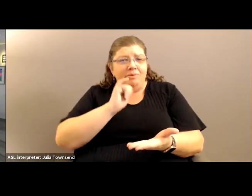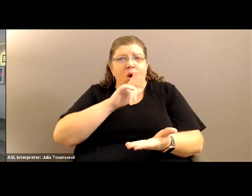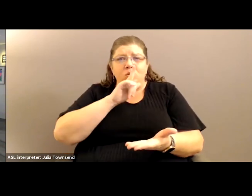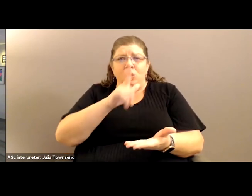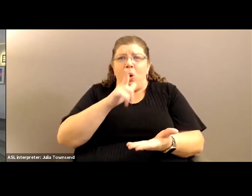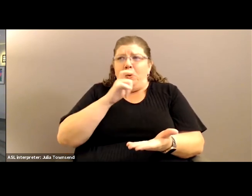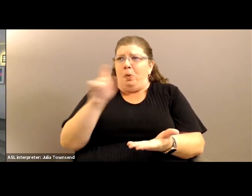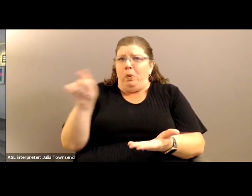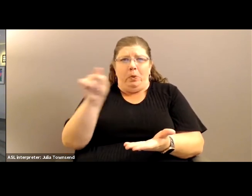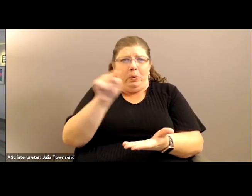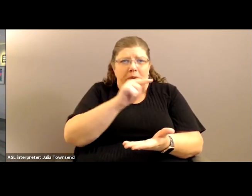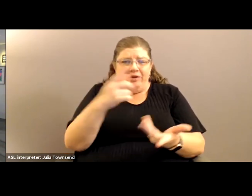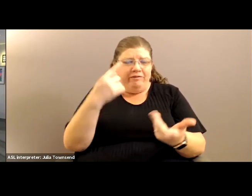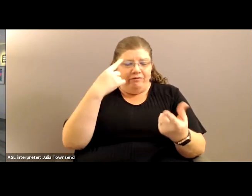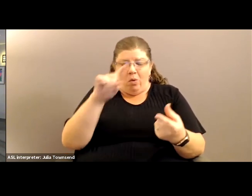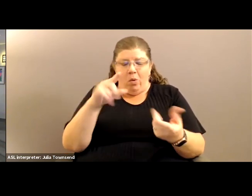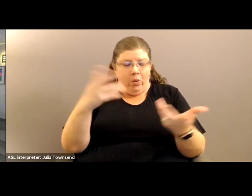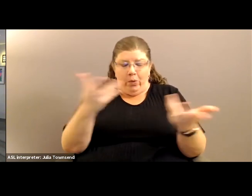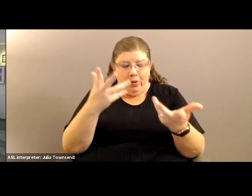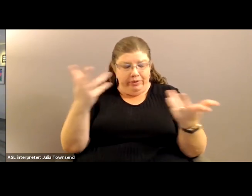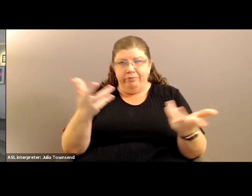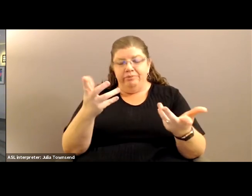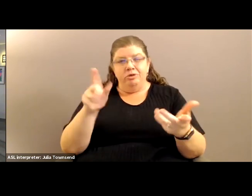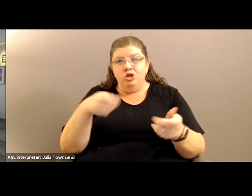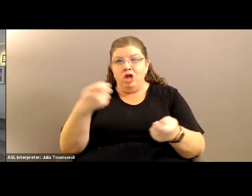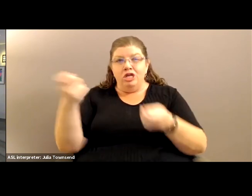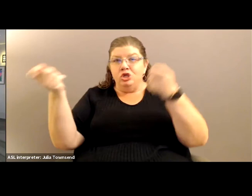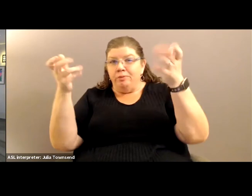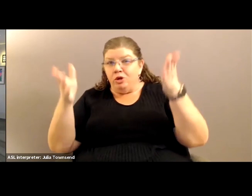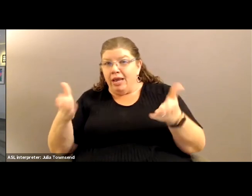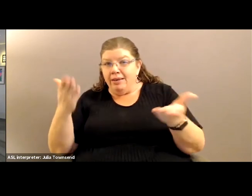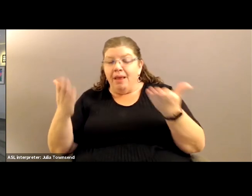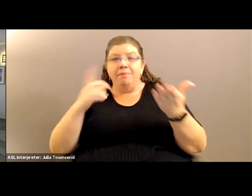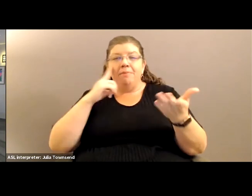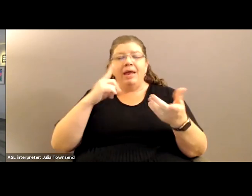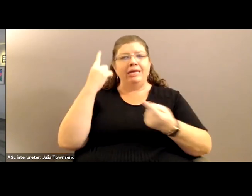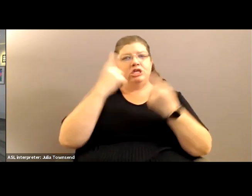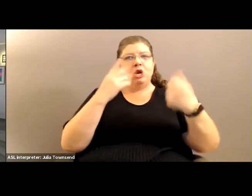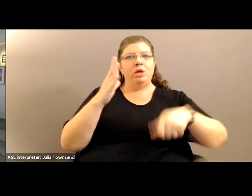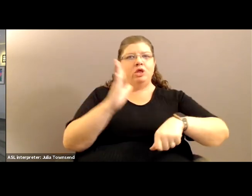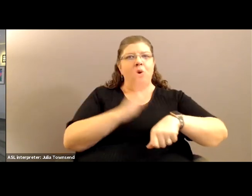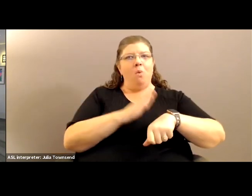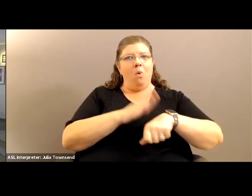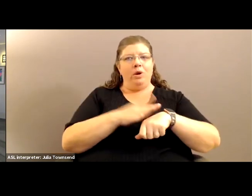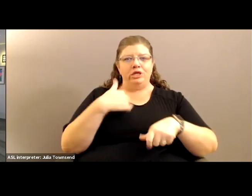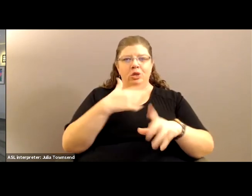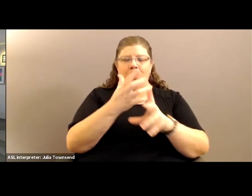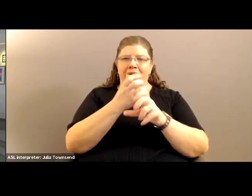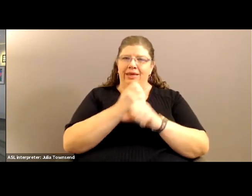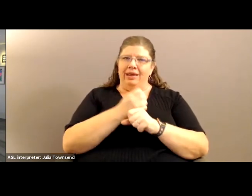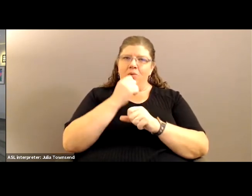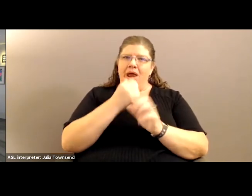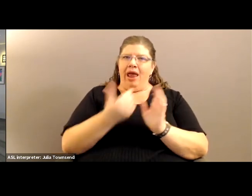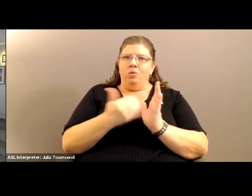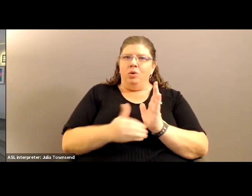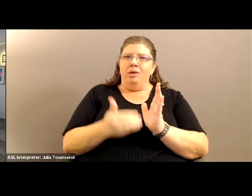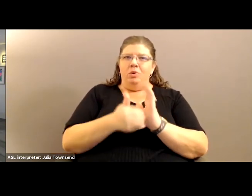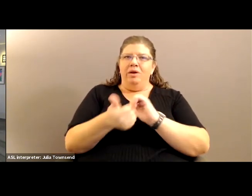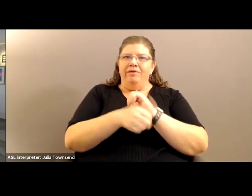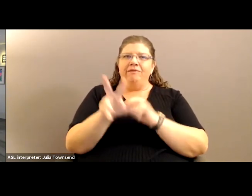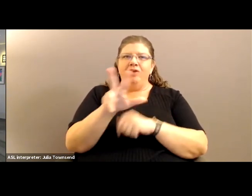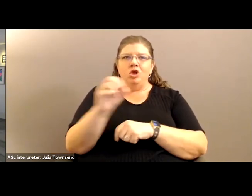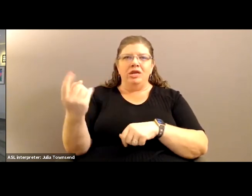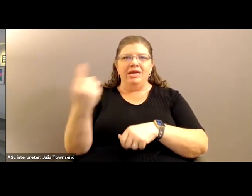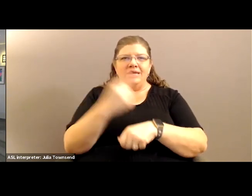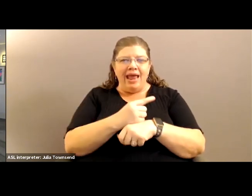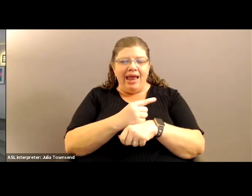it's for whether you know just says superintendent but just considering the warnings that we get that have to be renewed every 30 days to have